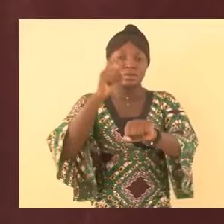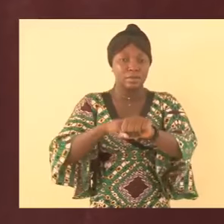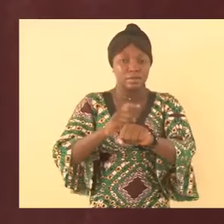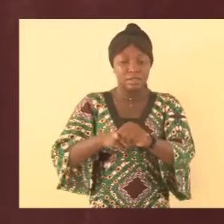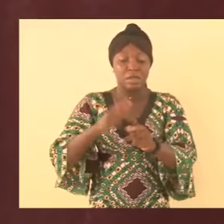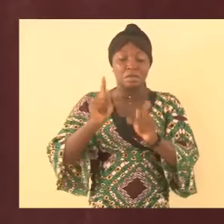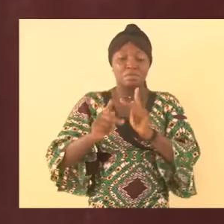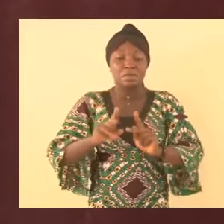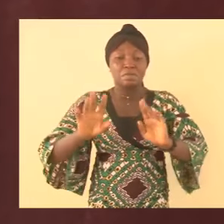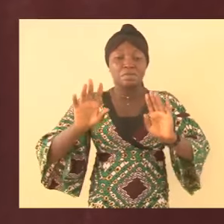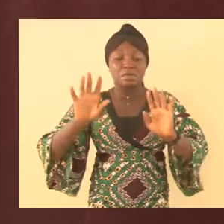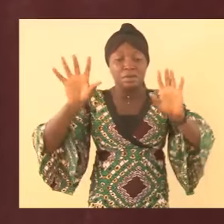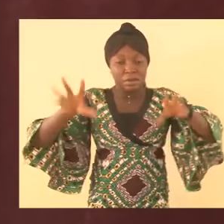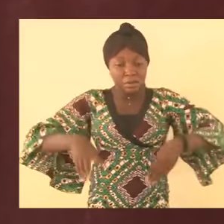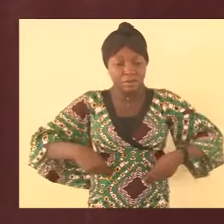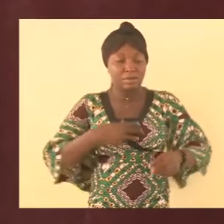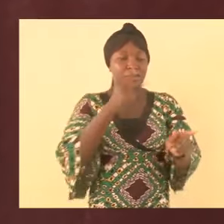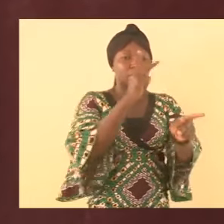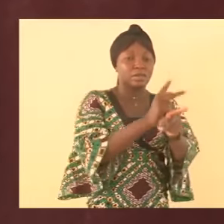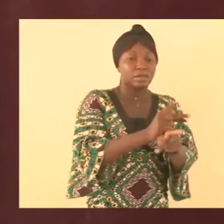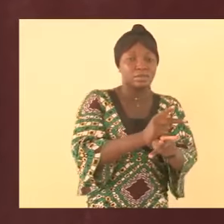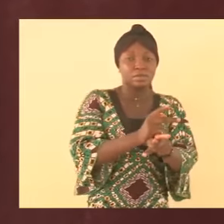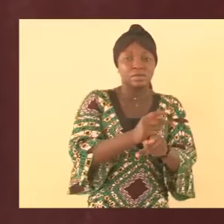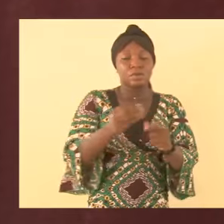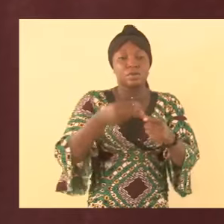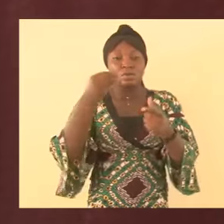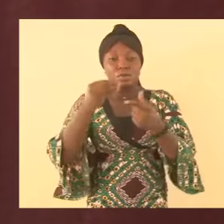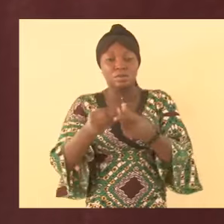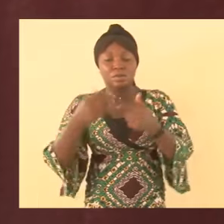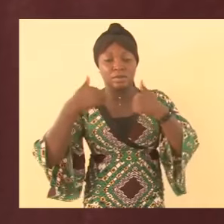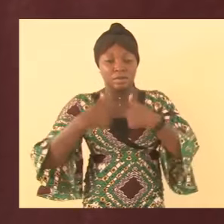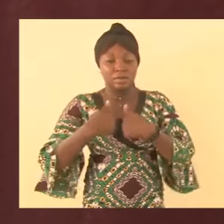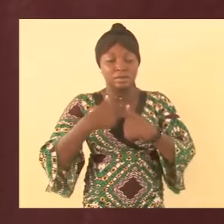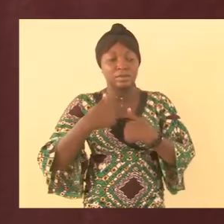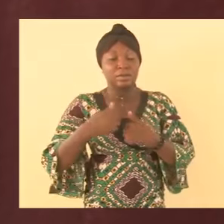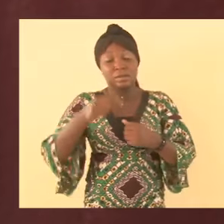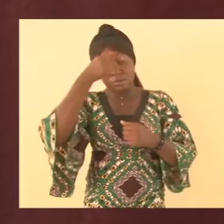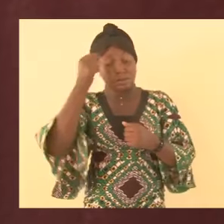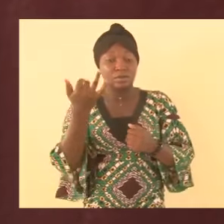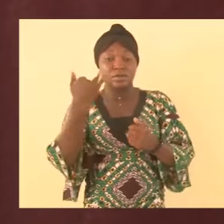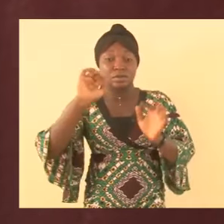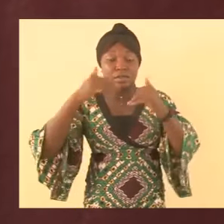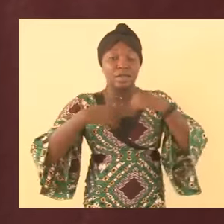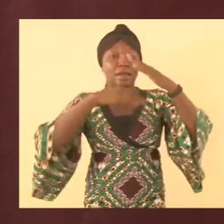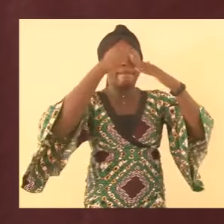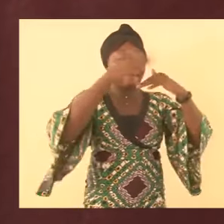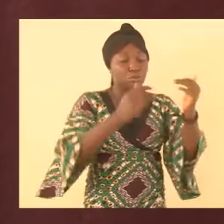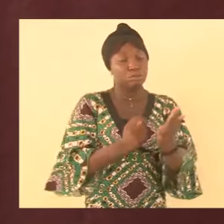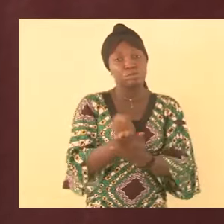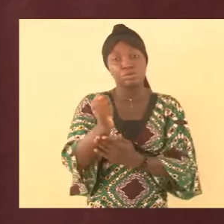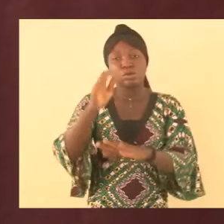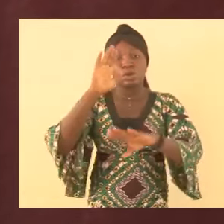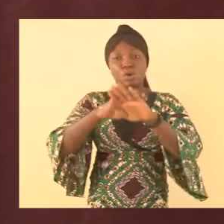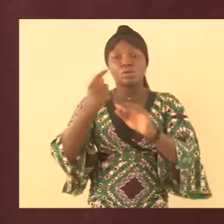oftentimes, people are greedy and they keep or try to preserve or hoard what they think they have because they have built their